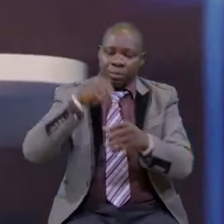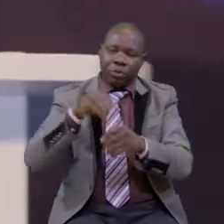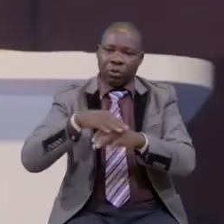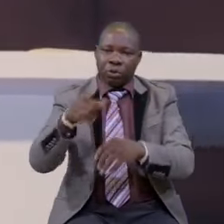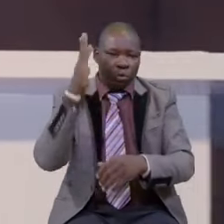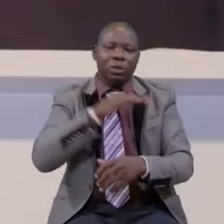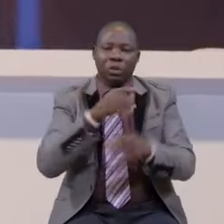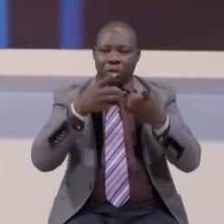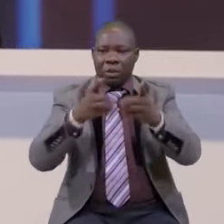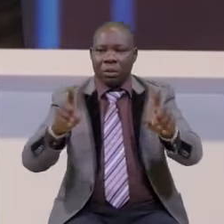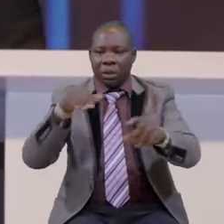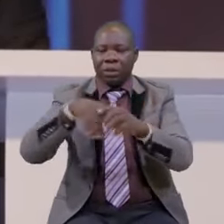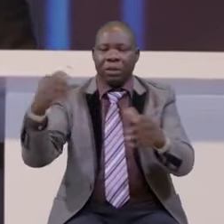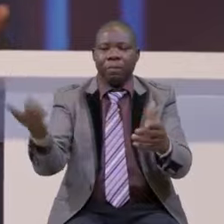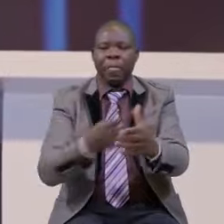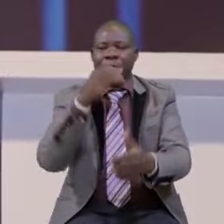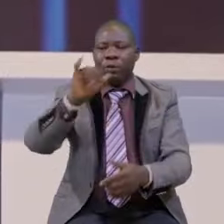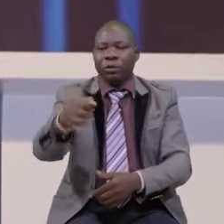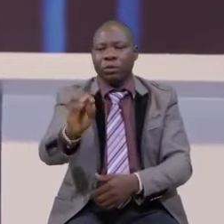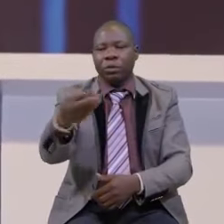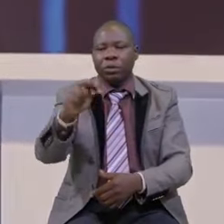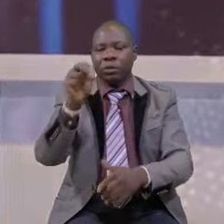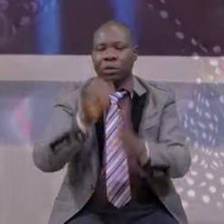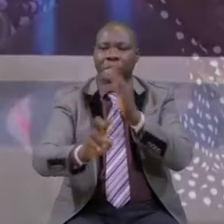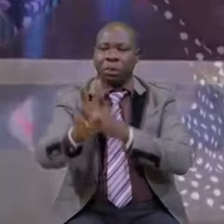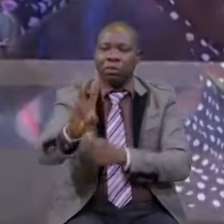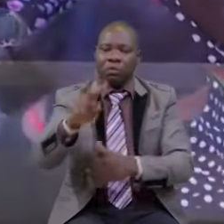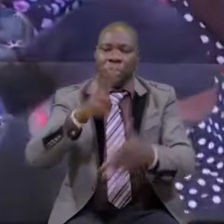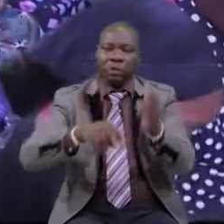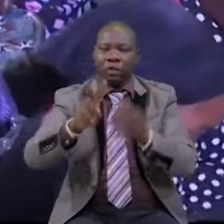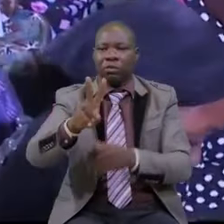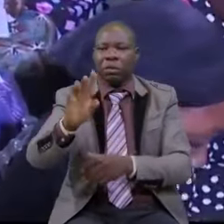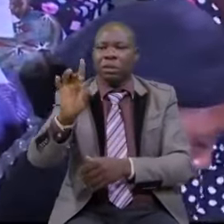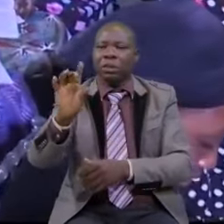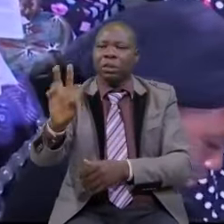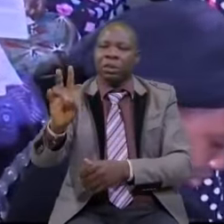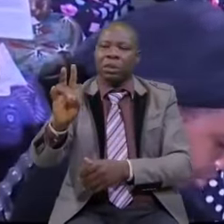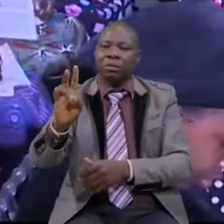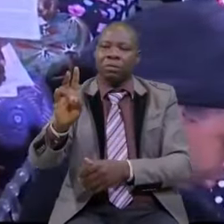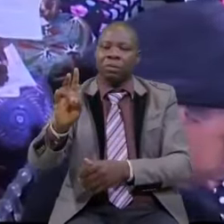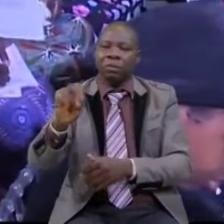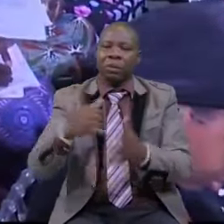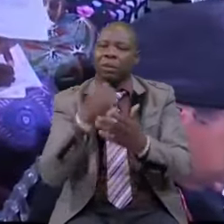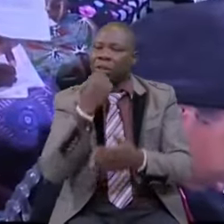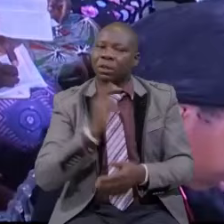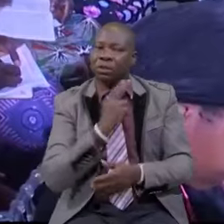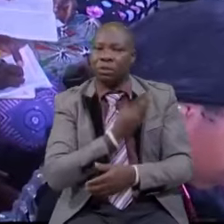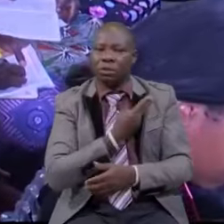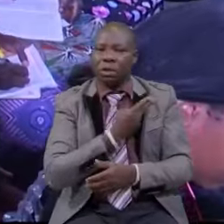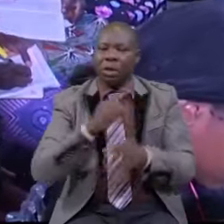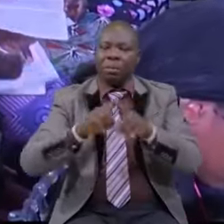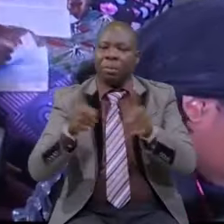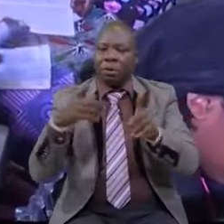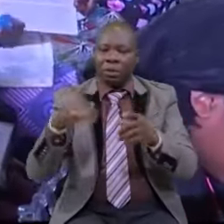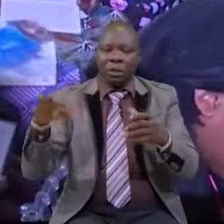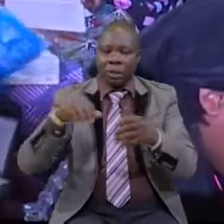John chapter 2, verse 27. In 1 John chapter 2, verse 27, it tells us, "But the anointing which